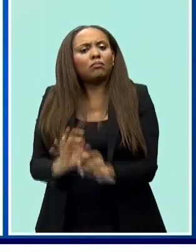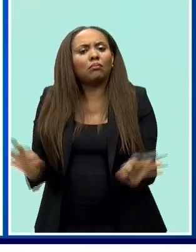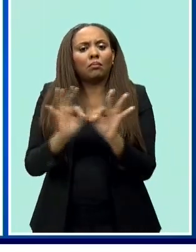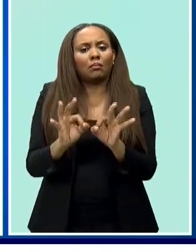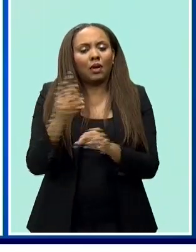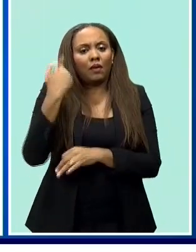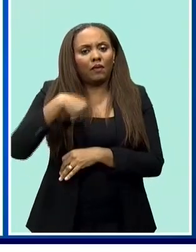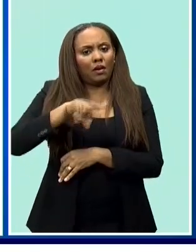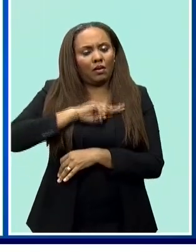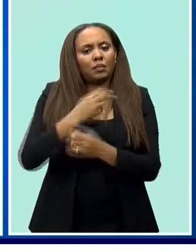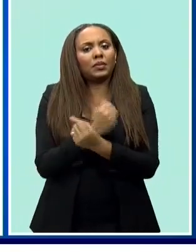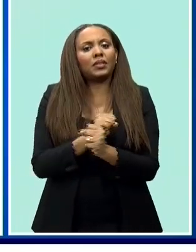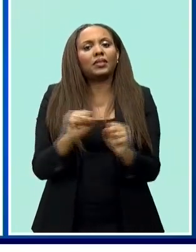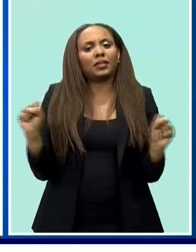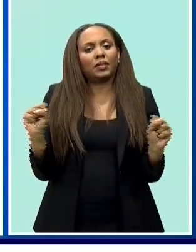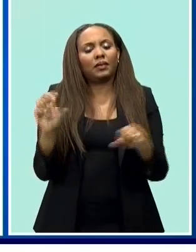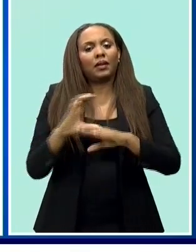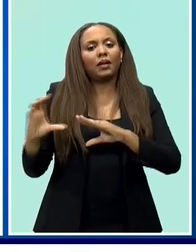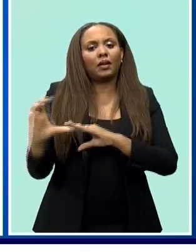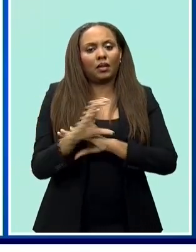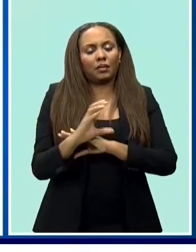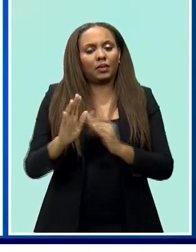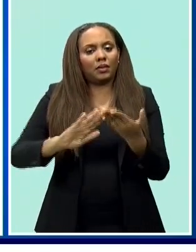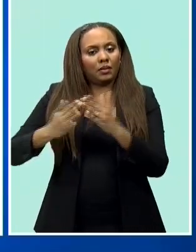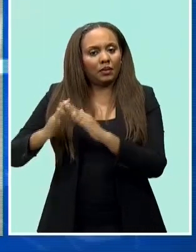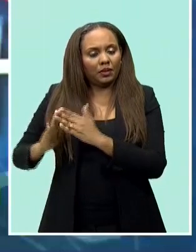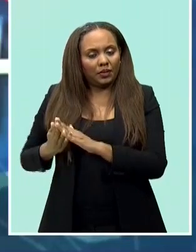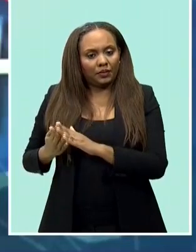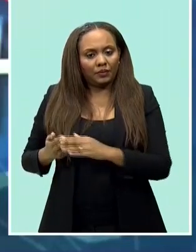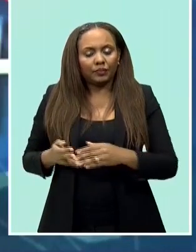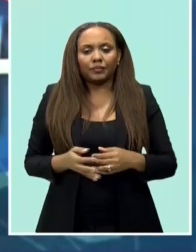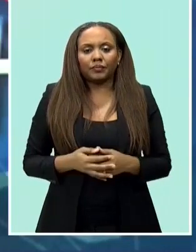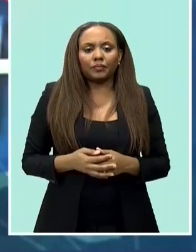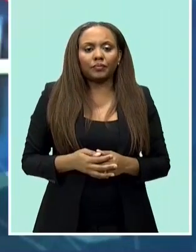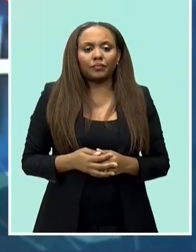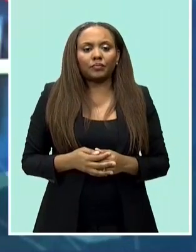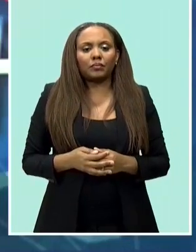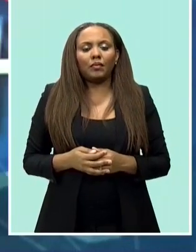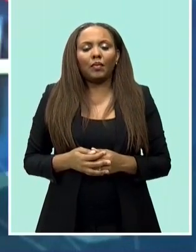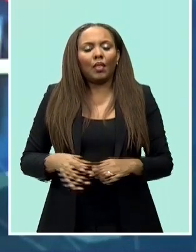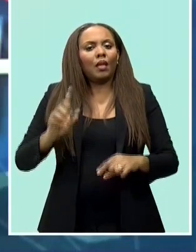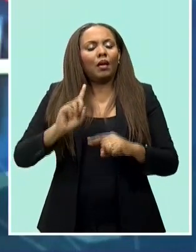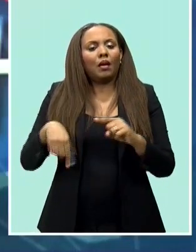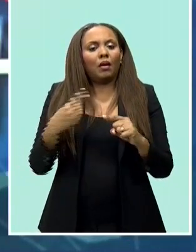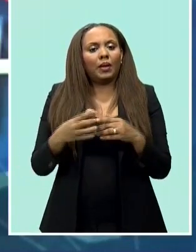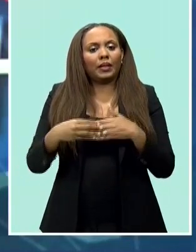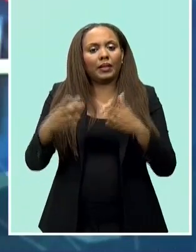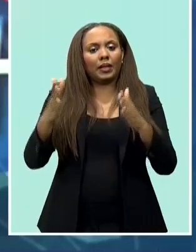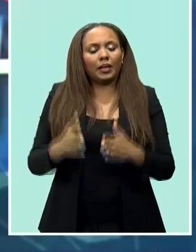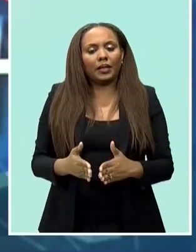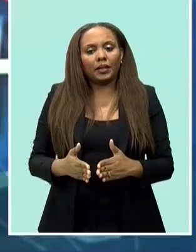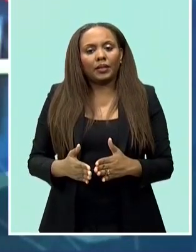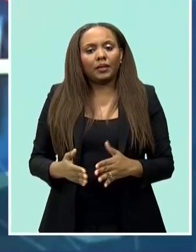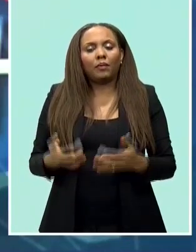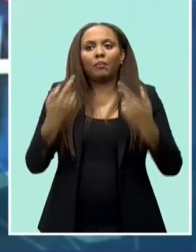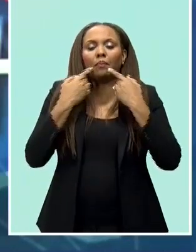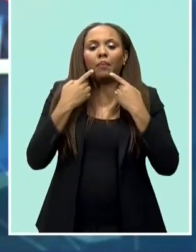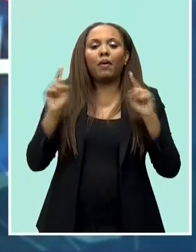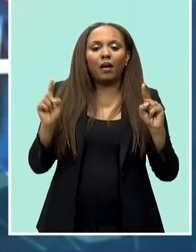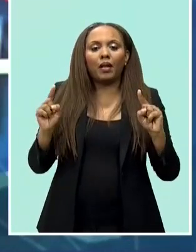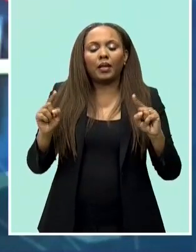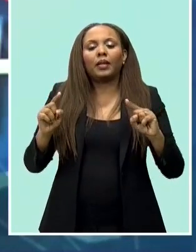safe and secure Caribbean community. And when the heads settle down to the business of the summit, there could